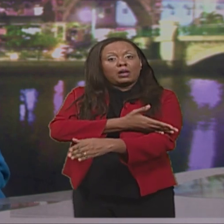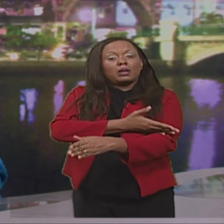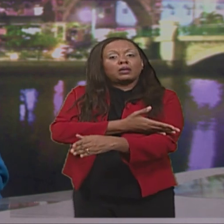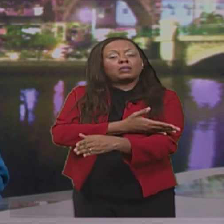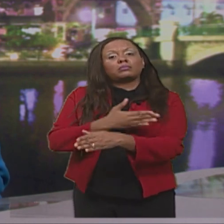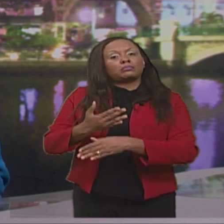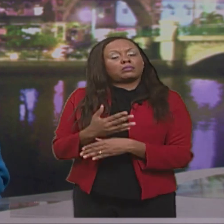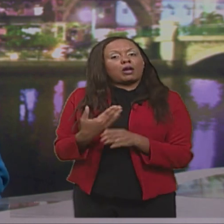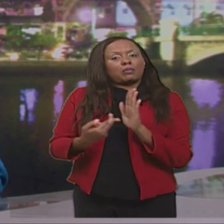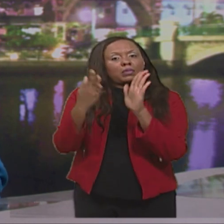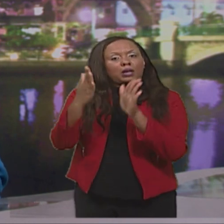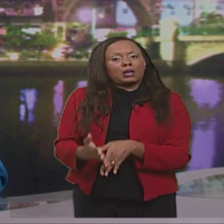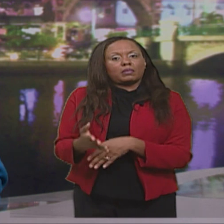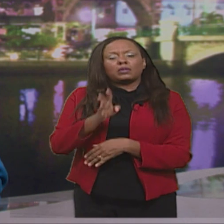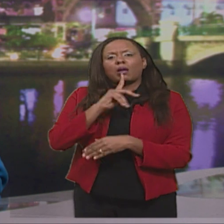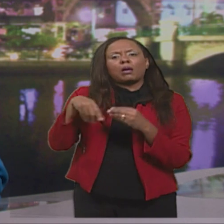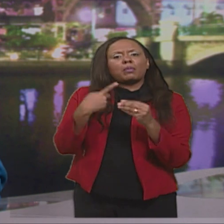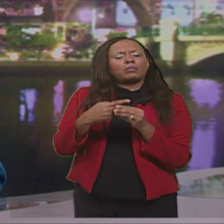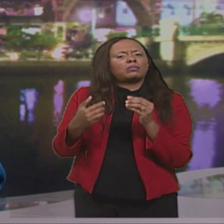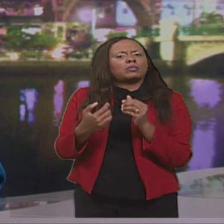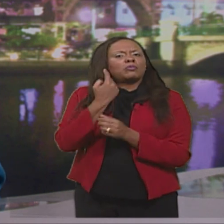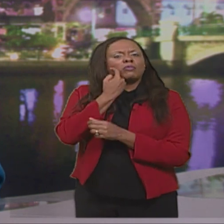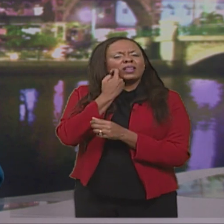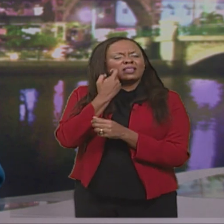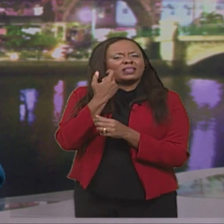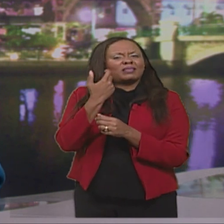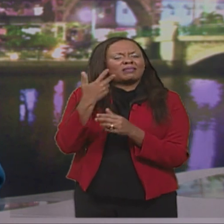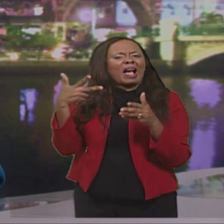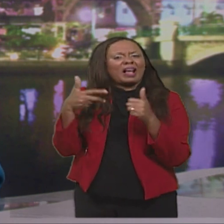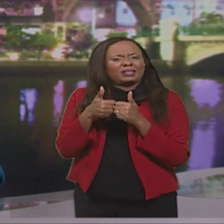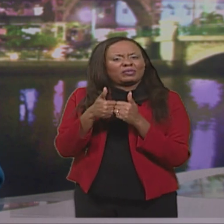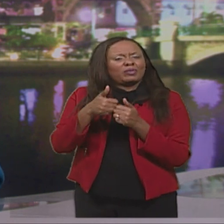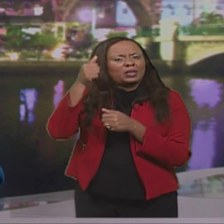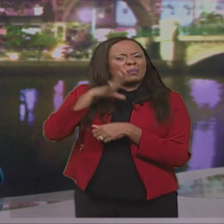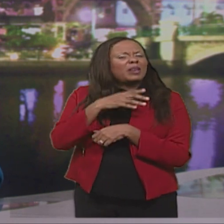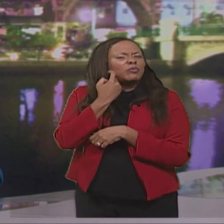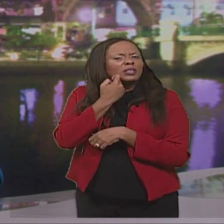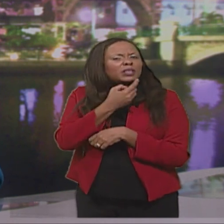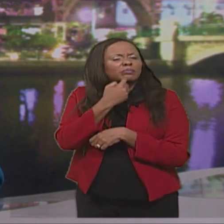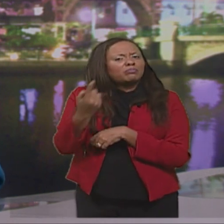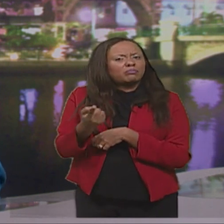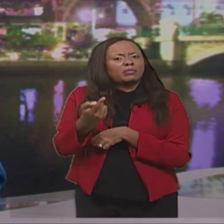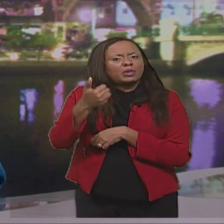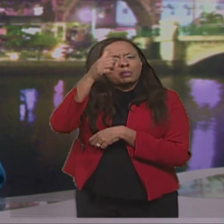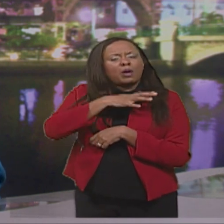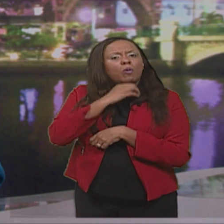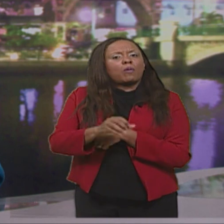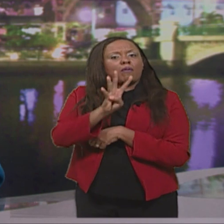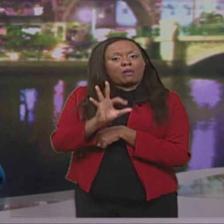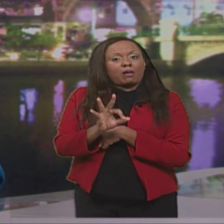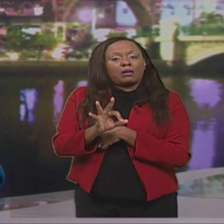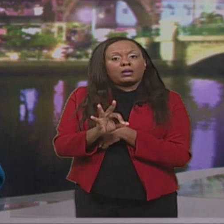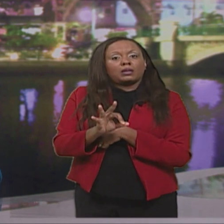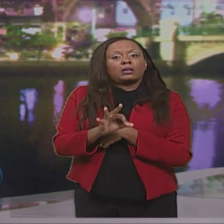on the sidelines of the country's most recent fatal car crash, which claimed the life of 49-year-old Francis Lord. Both Lord and